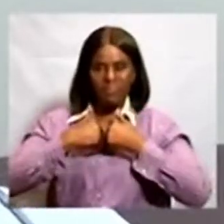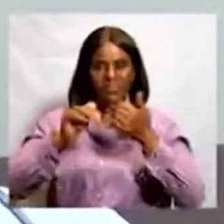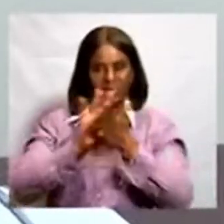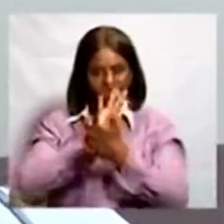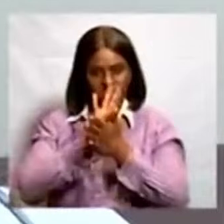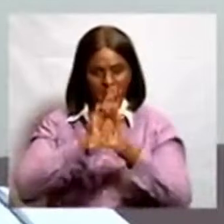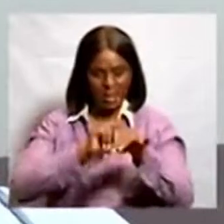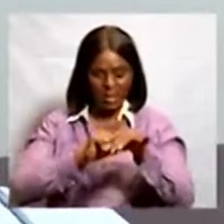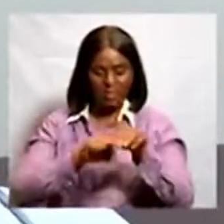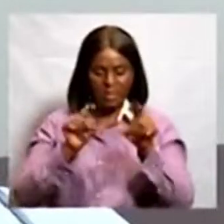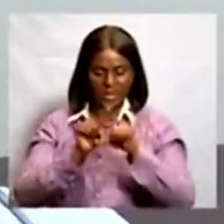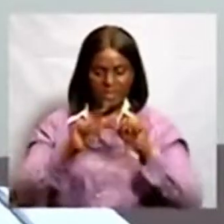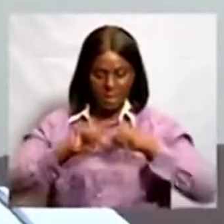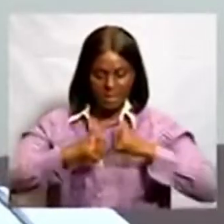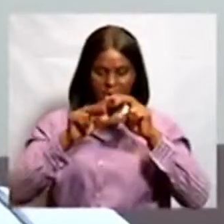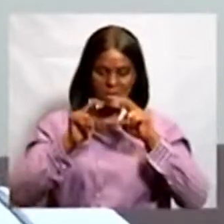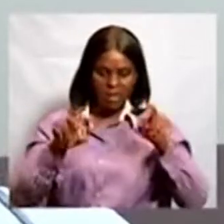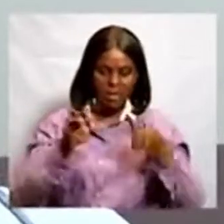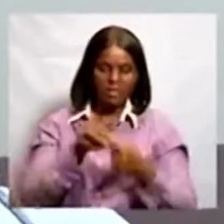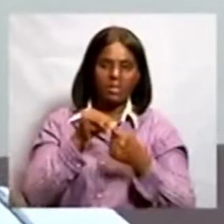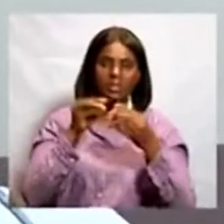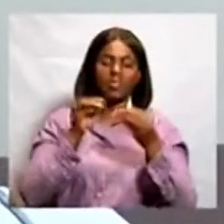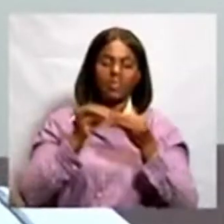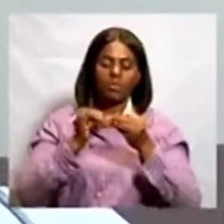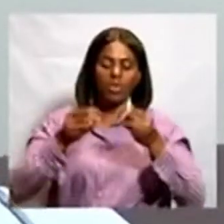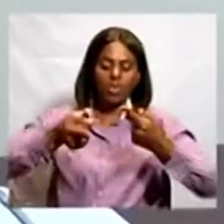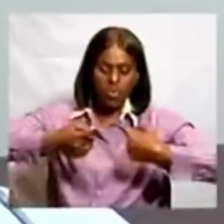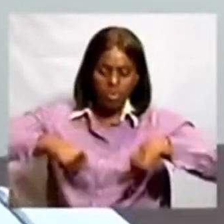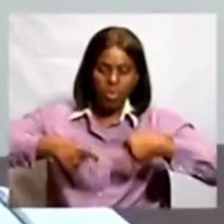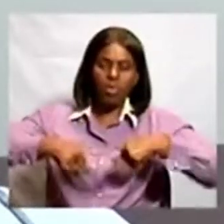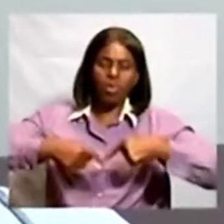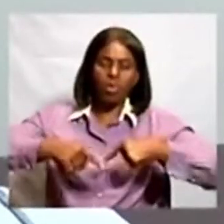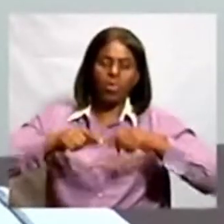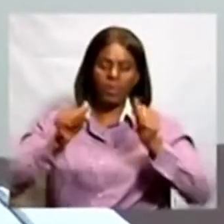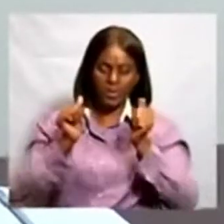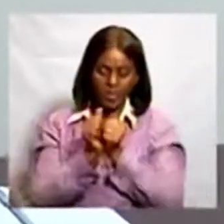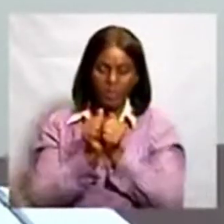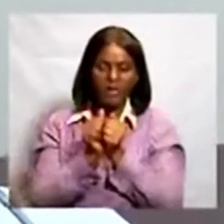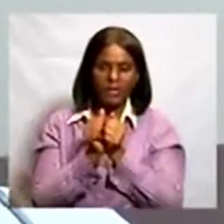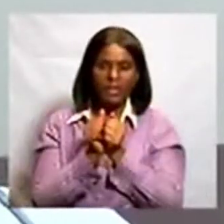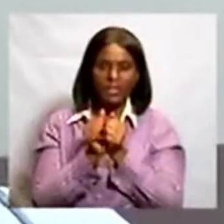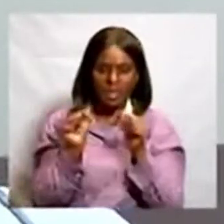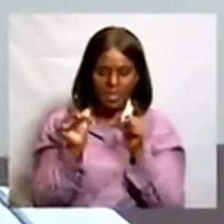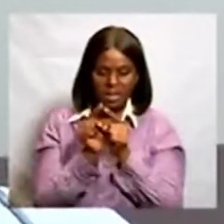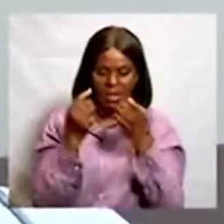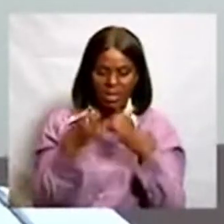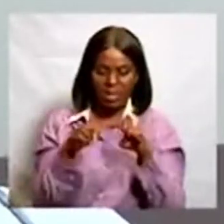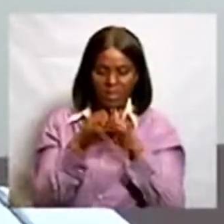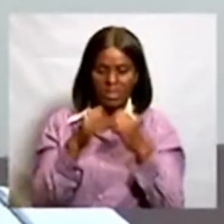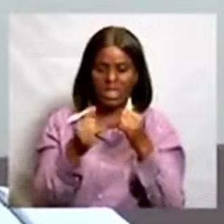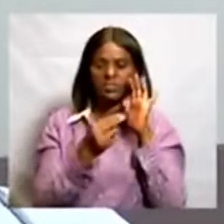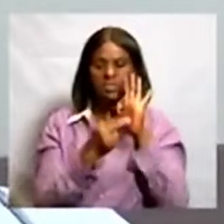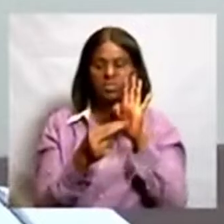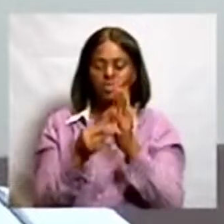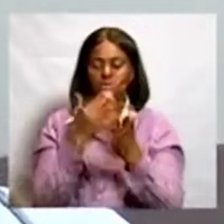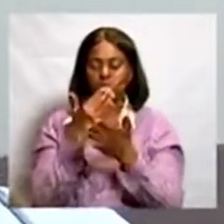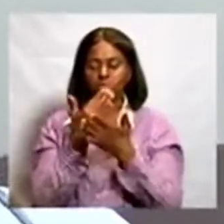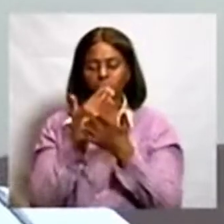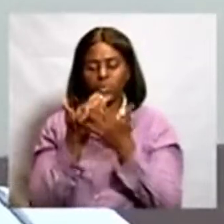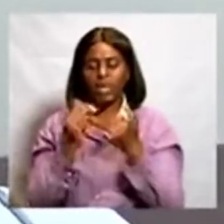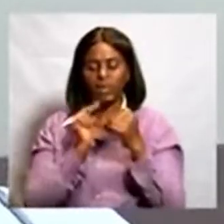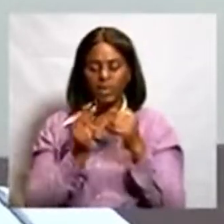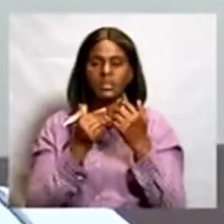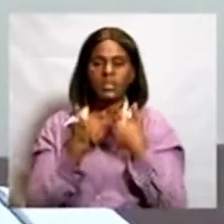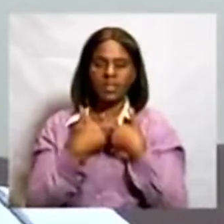turnaround time on doing the verifications, especially the local ones. And it's even been proved now. We have records